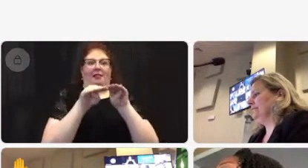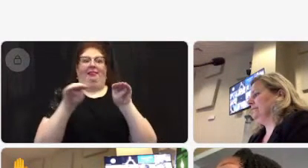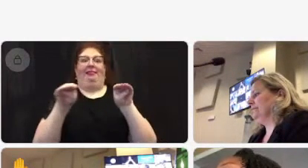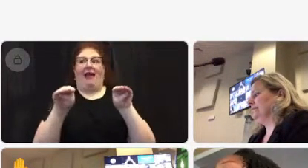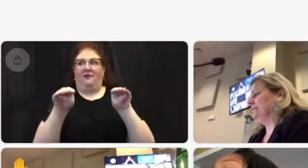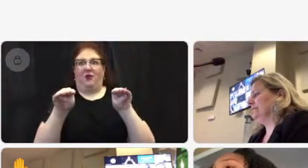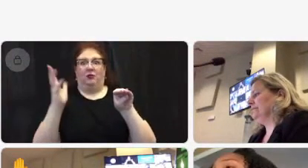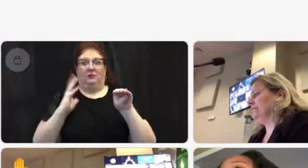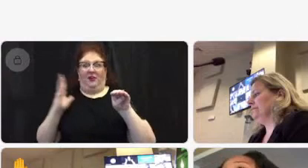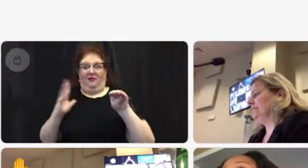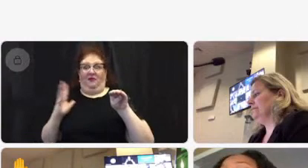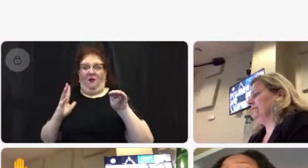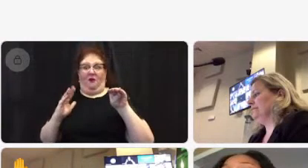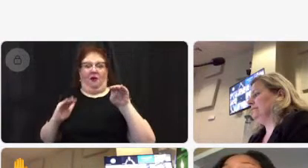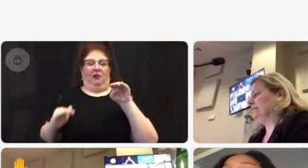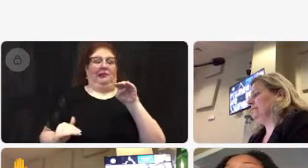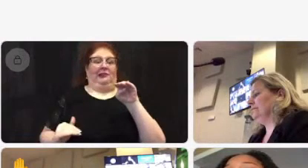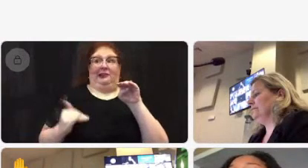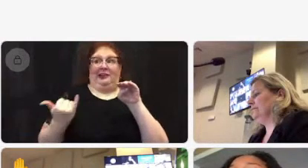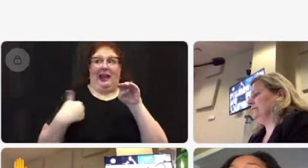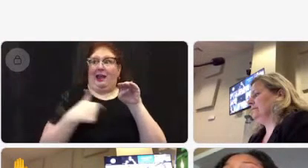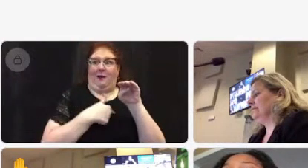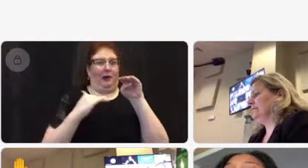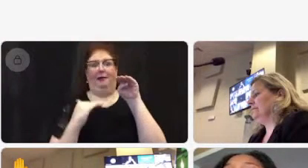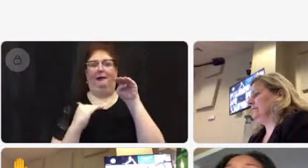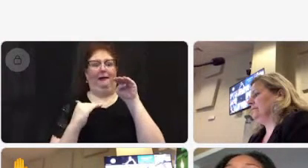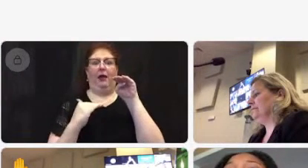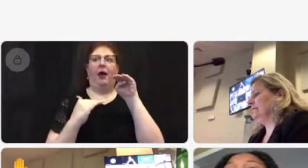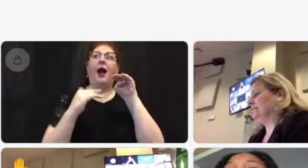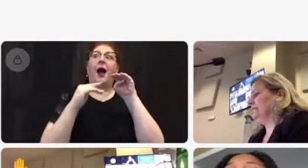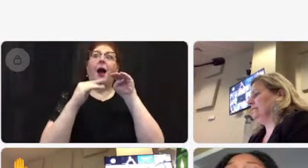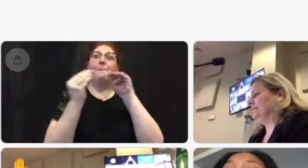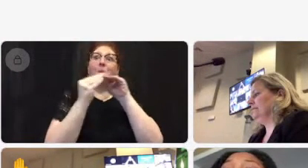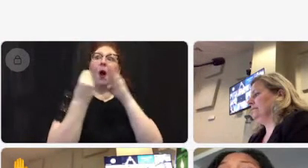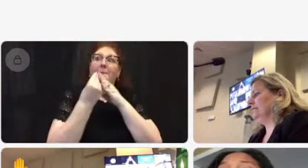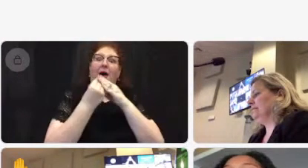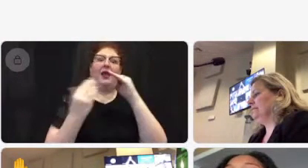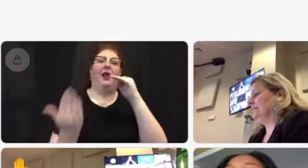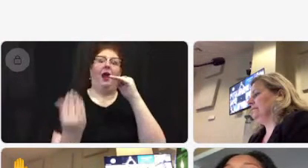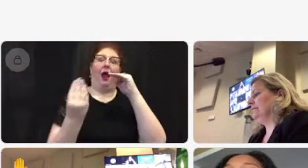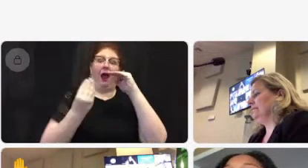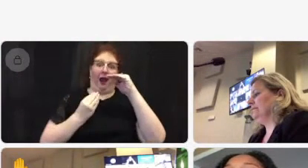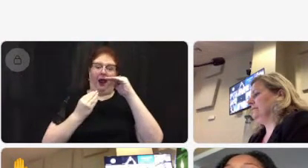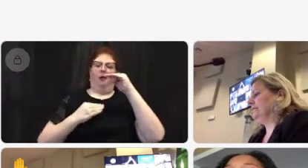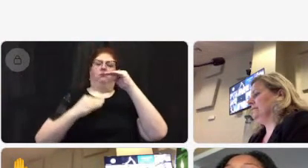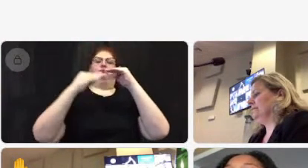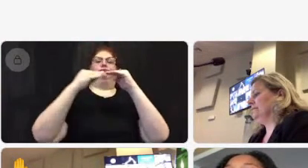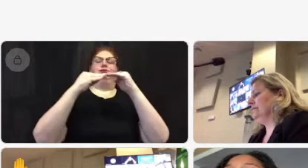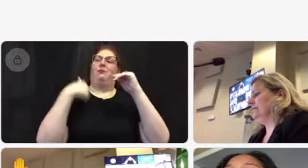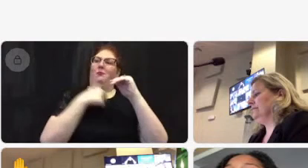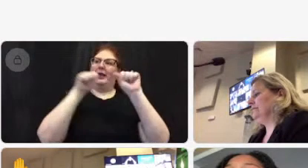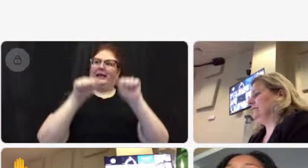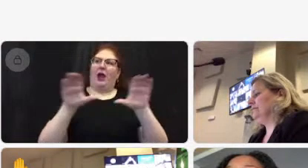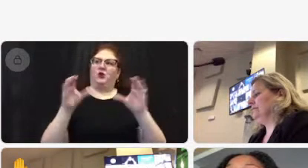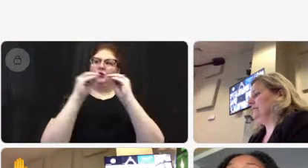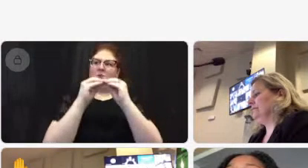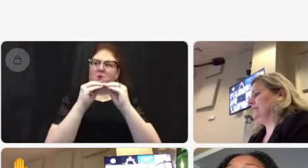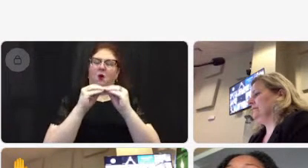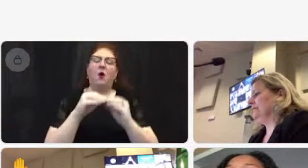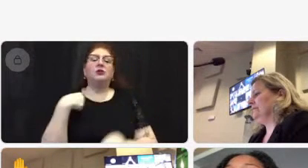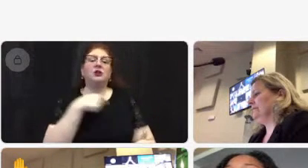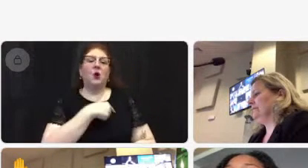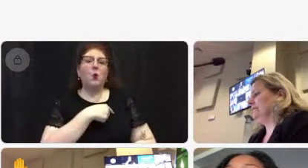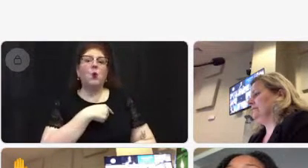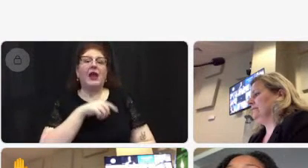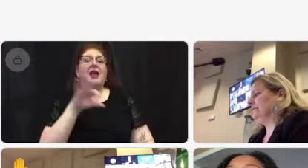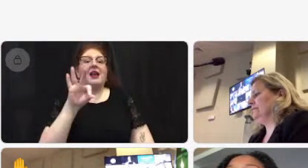the board, I want you to just hear what he said, that we as a city since 2011 have funded our